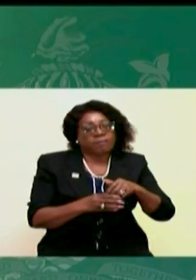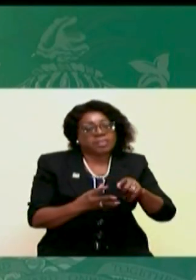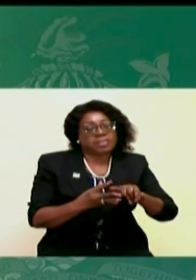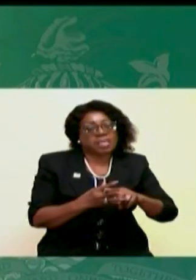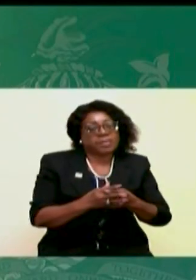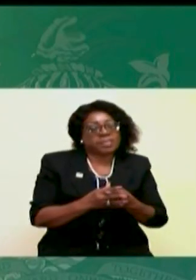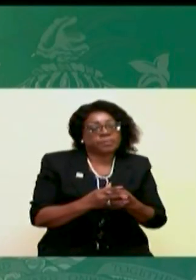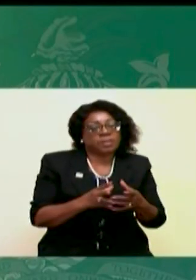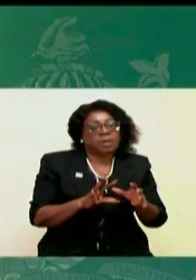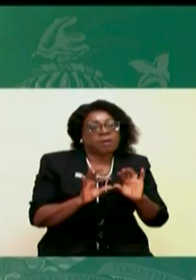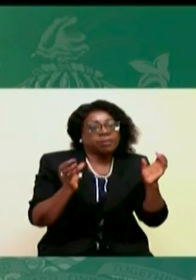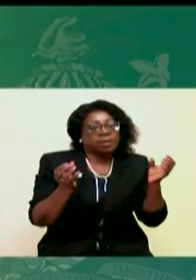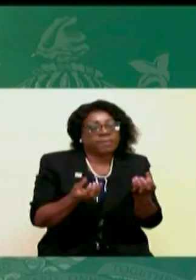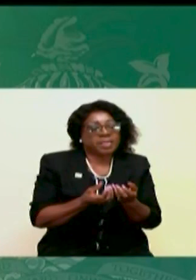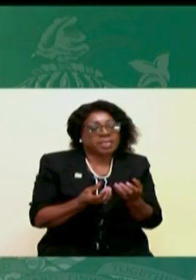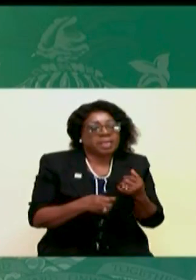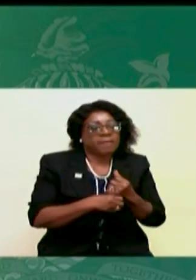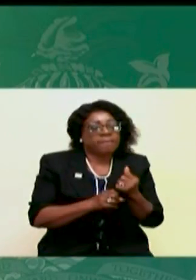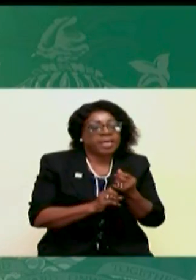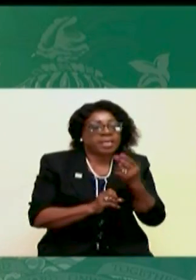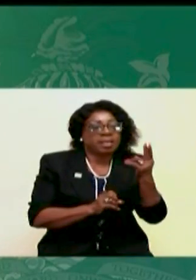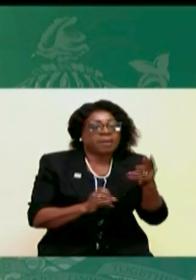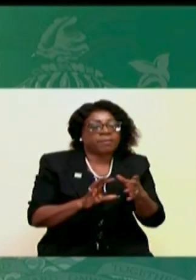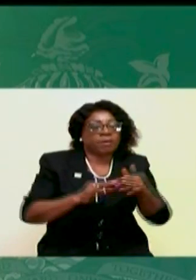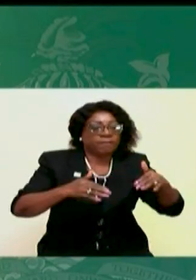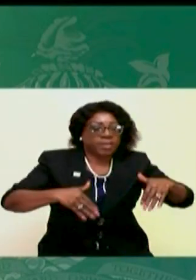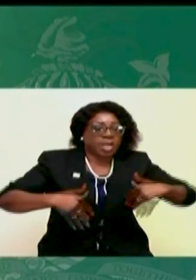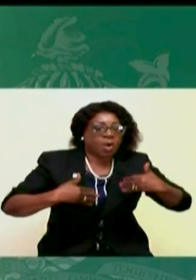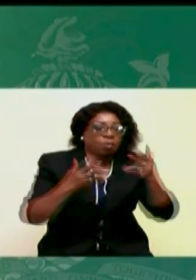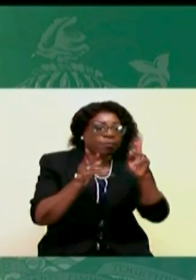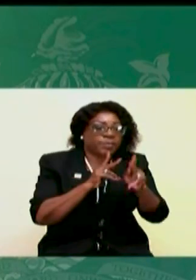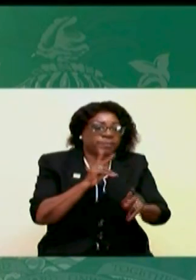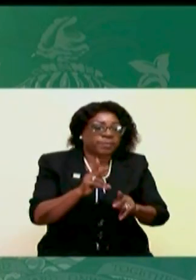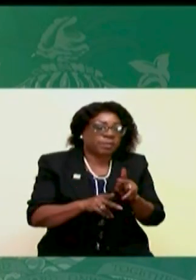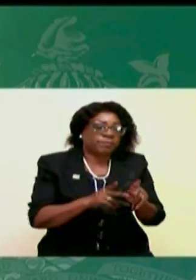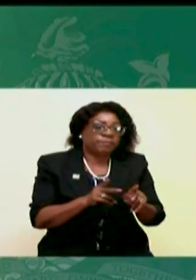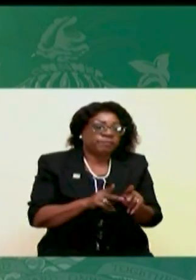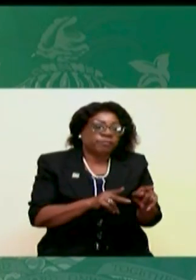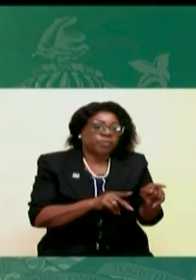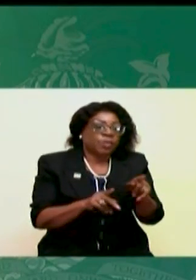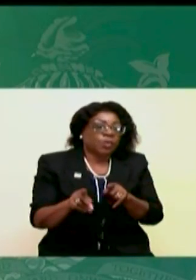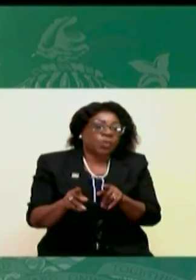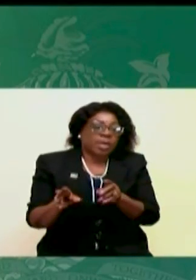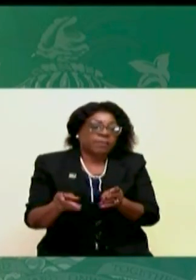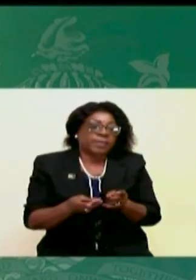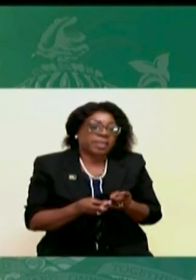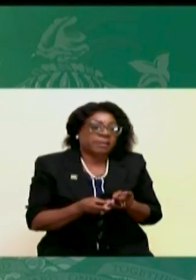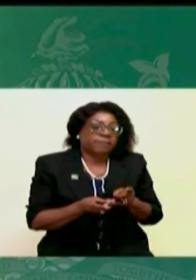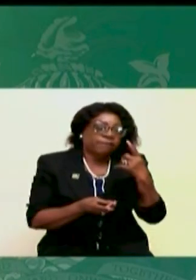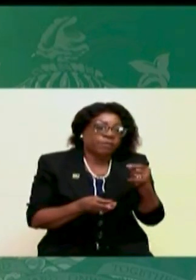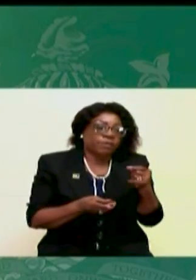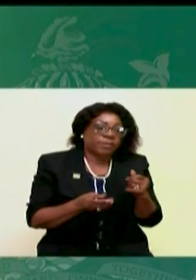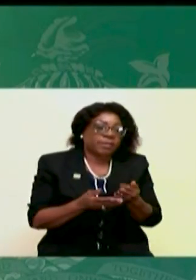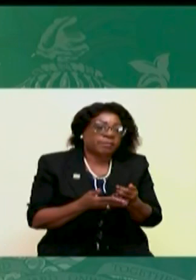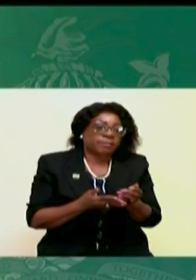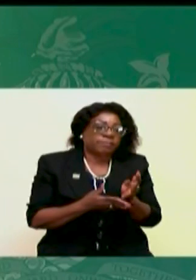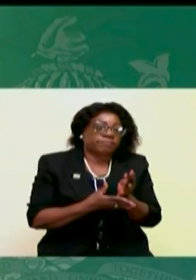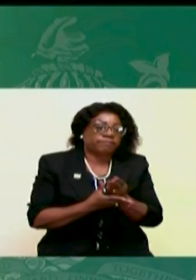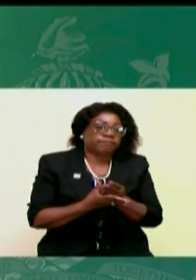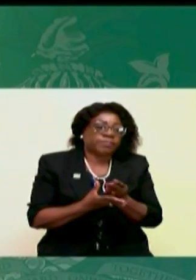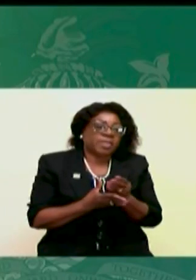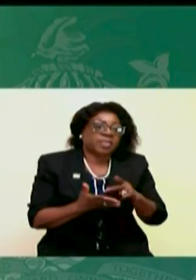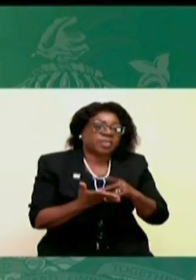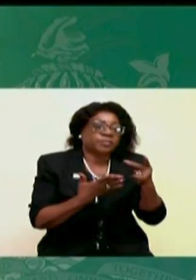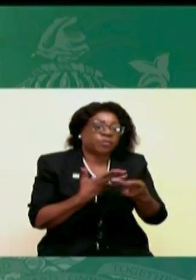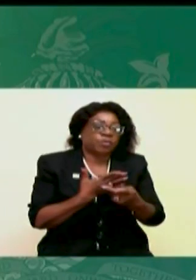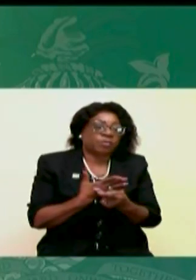a committee made up of solely of young people who act as advocates for their peers. This